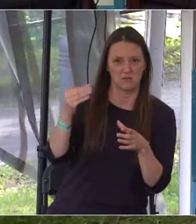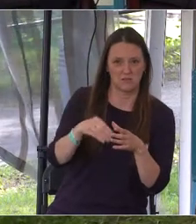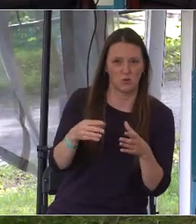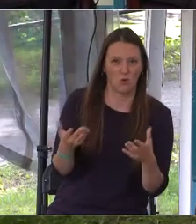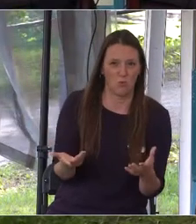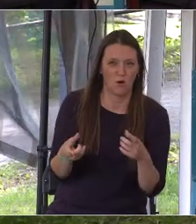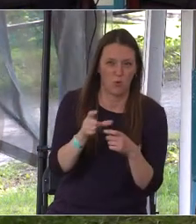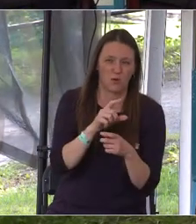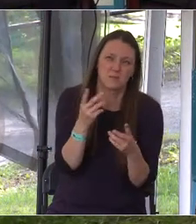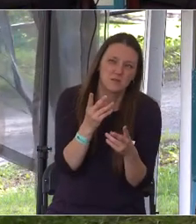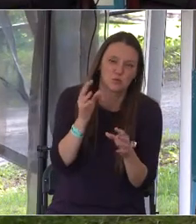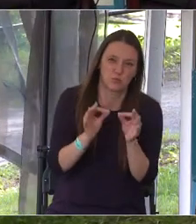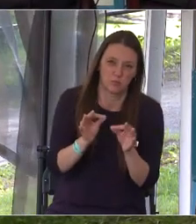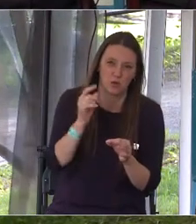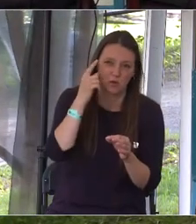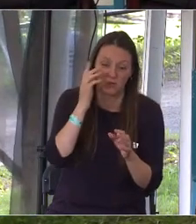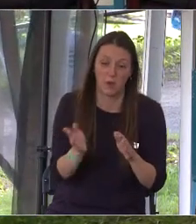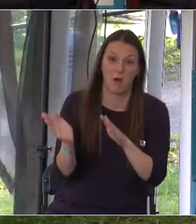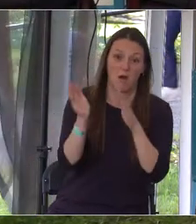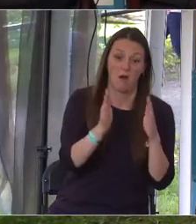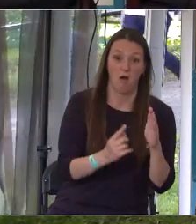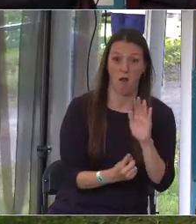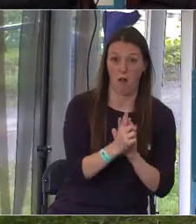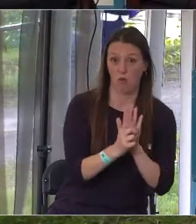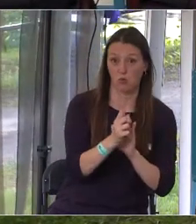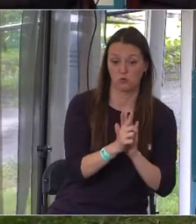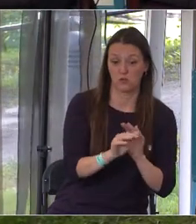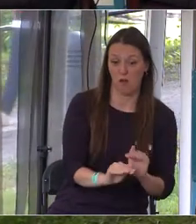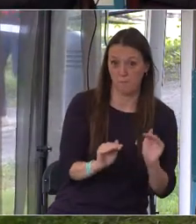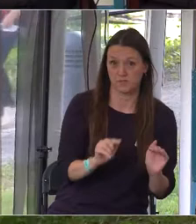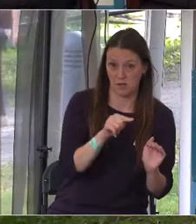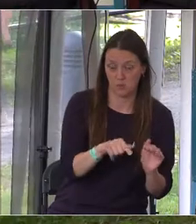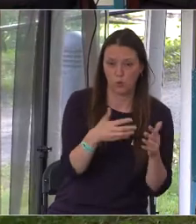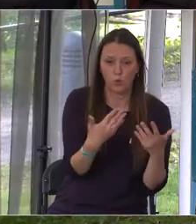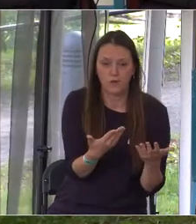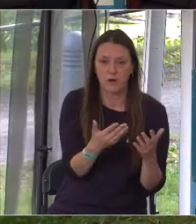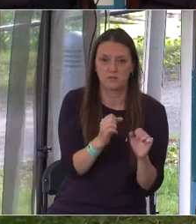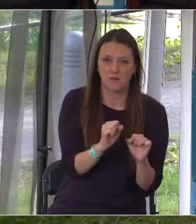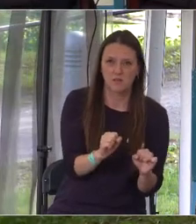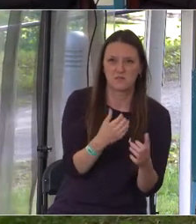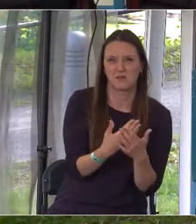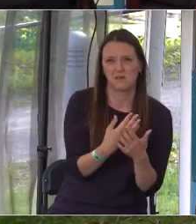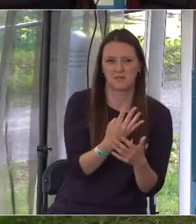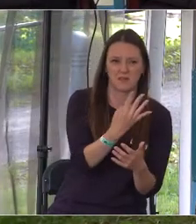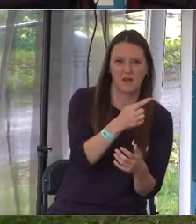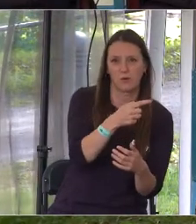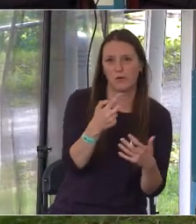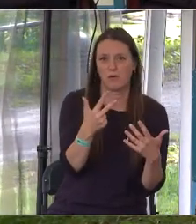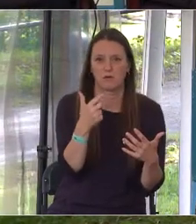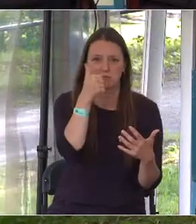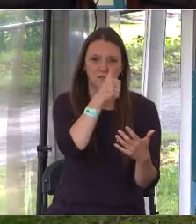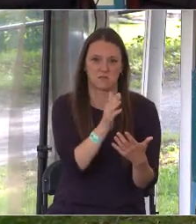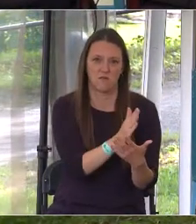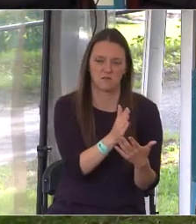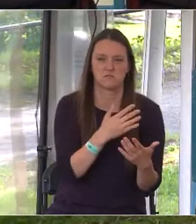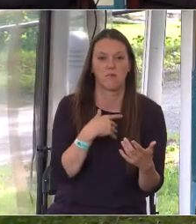role projects. In the beginning, if you want to write some things that you can do, I'm talking about this word keeping, which is